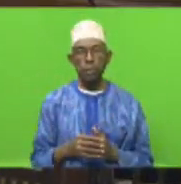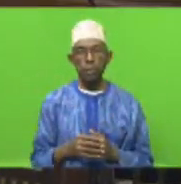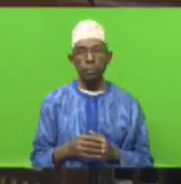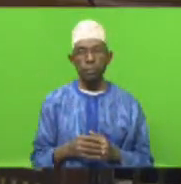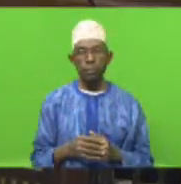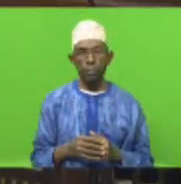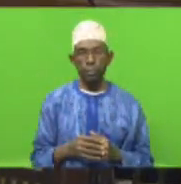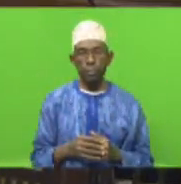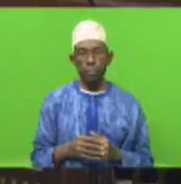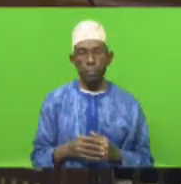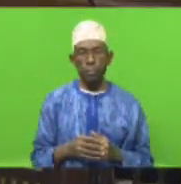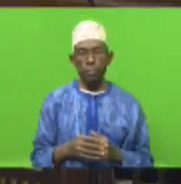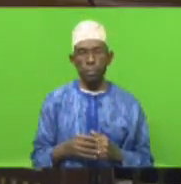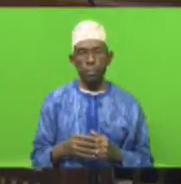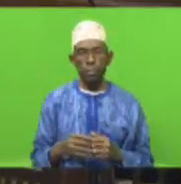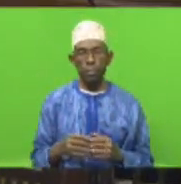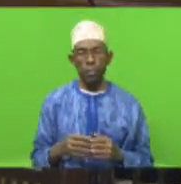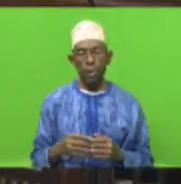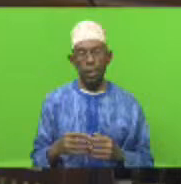Allahu akbar.